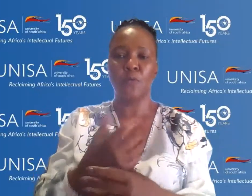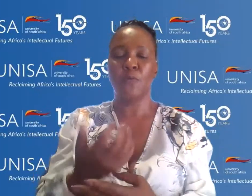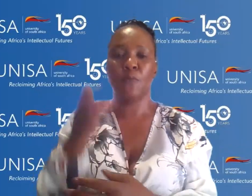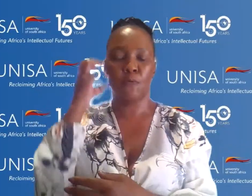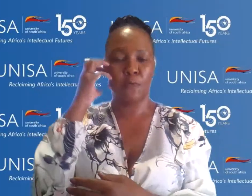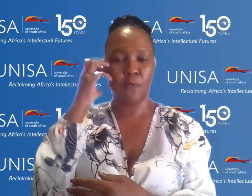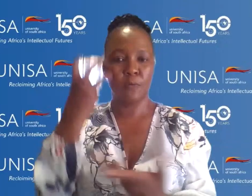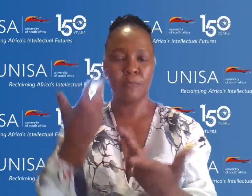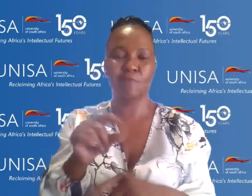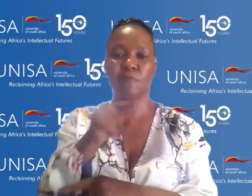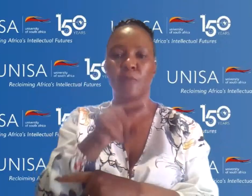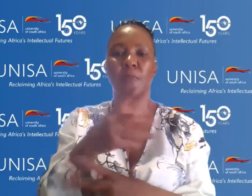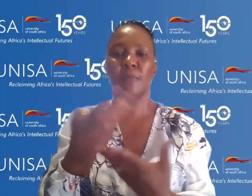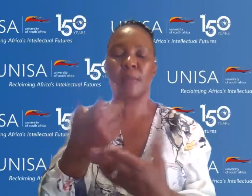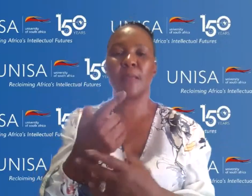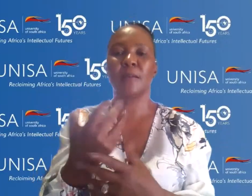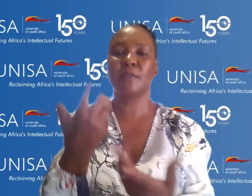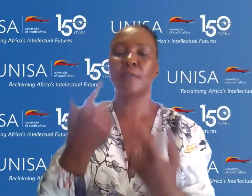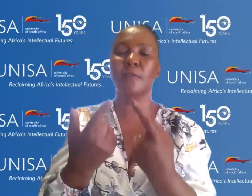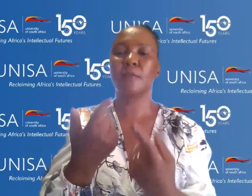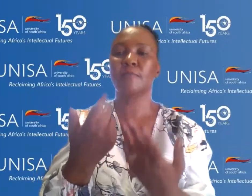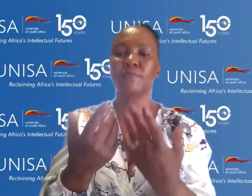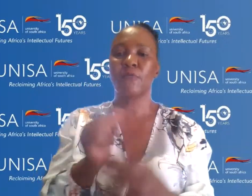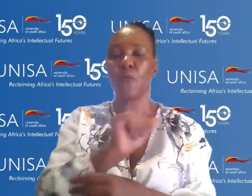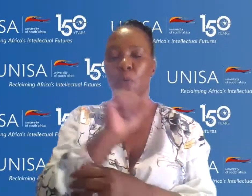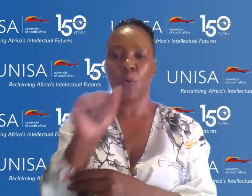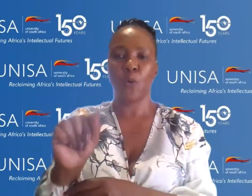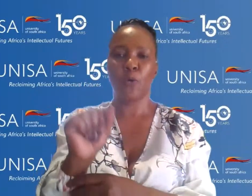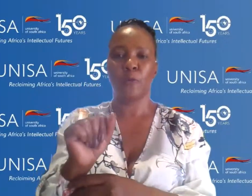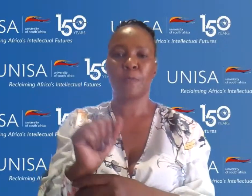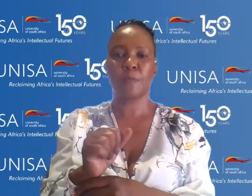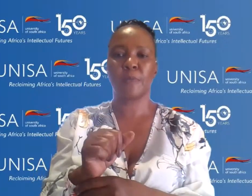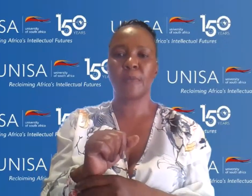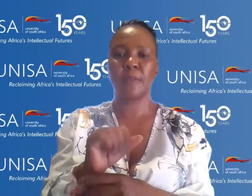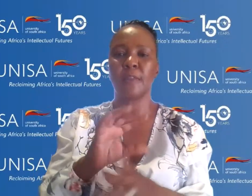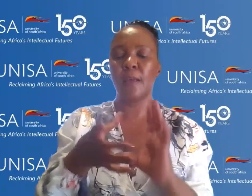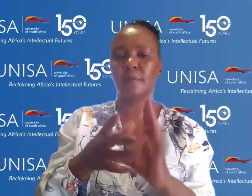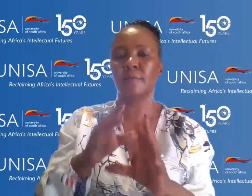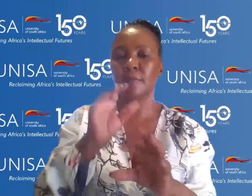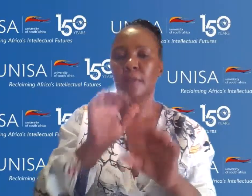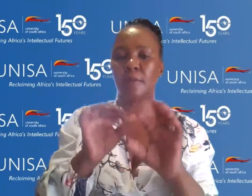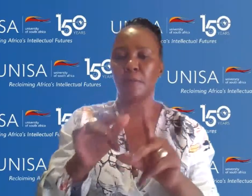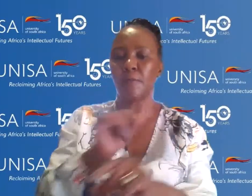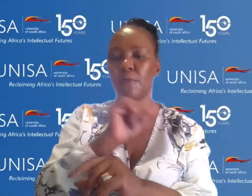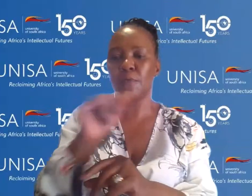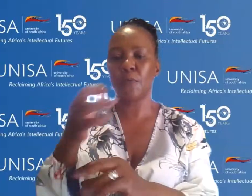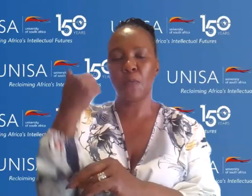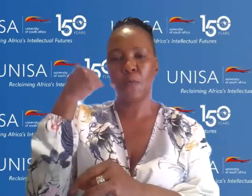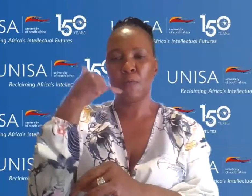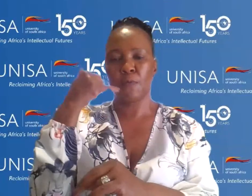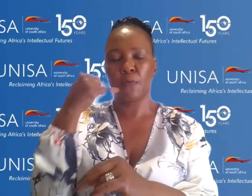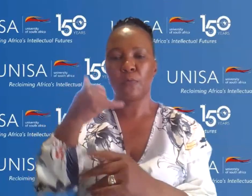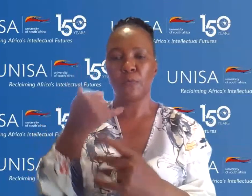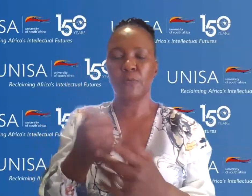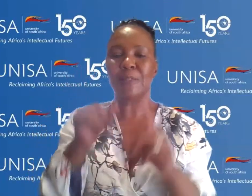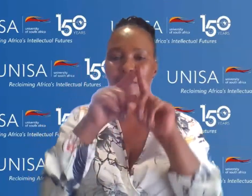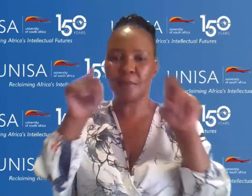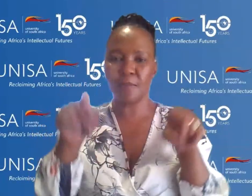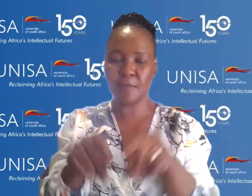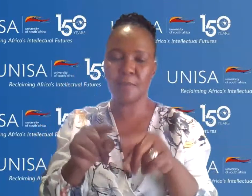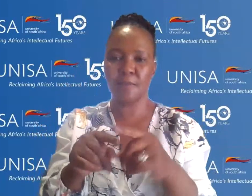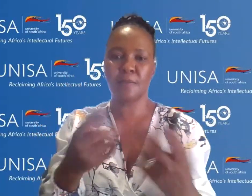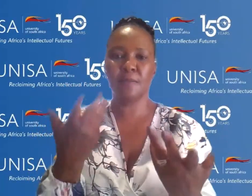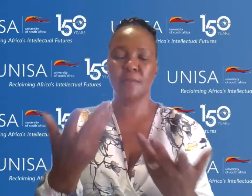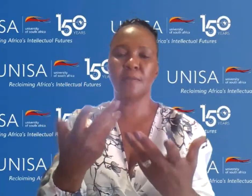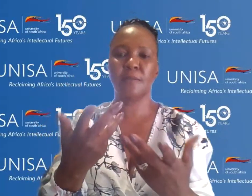a way for you to, rather than typing on your phone screen, you can just get a phone stand, Bluetooth mouse